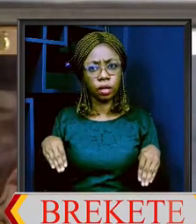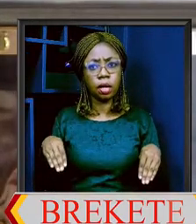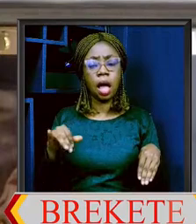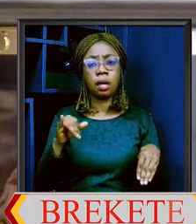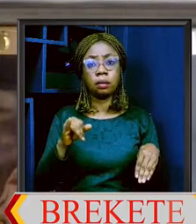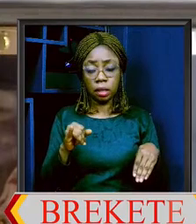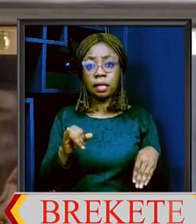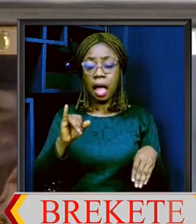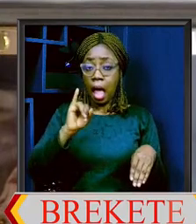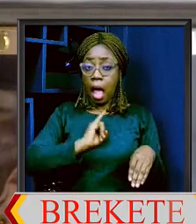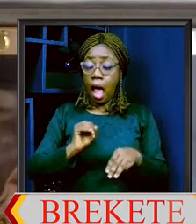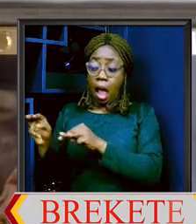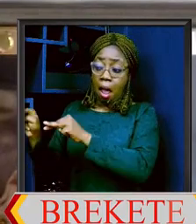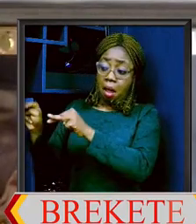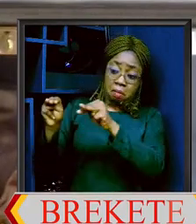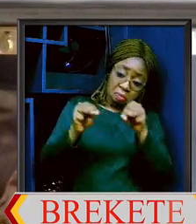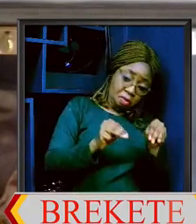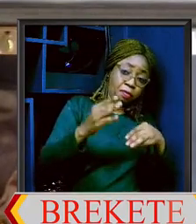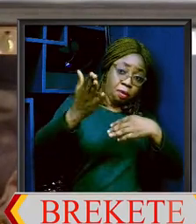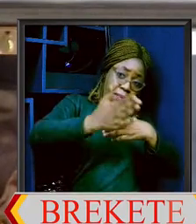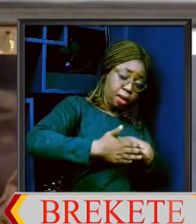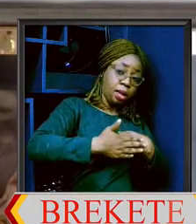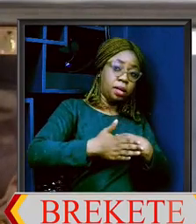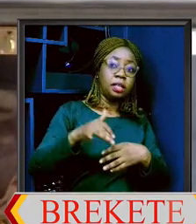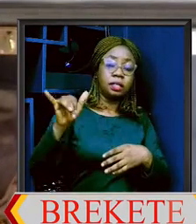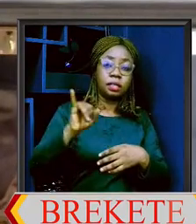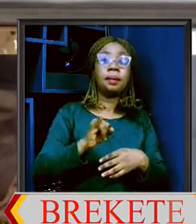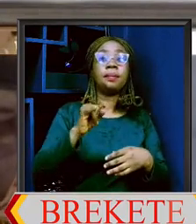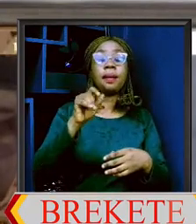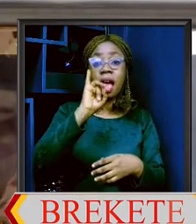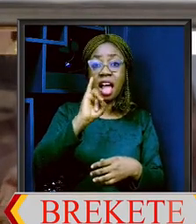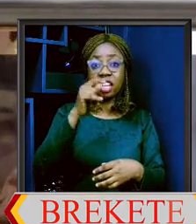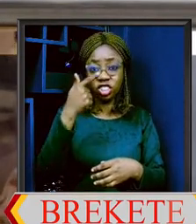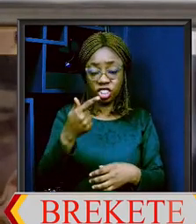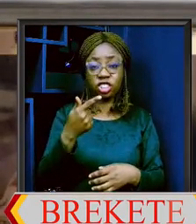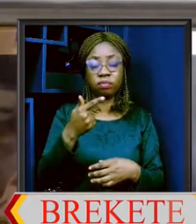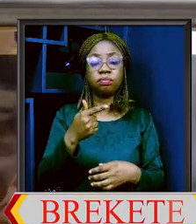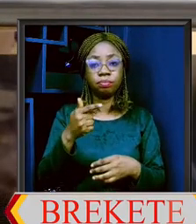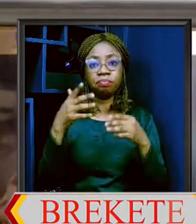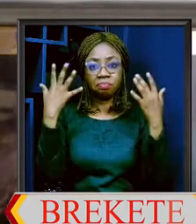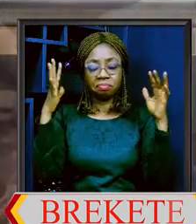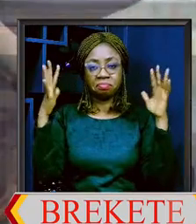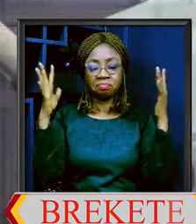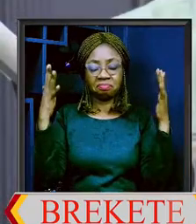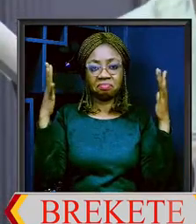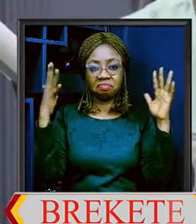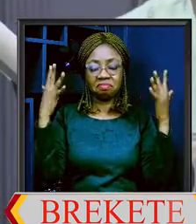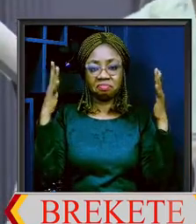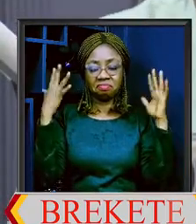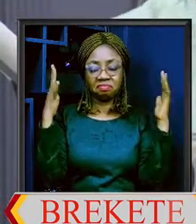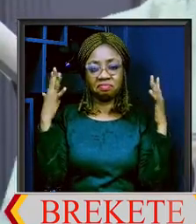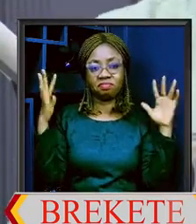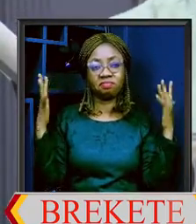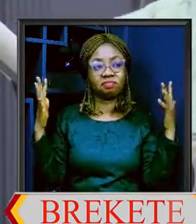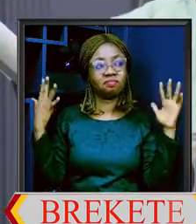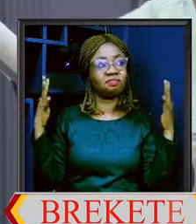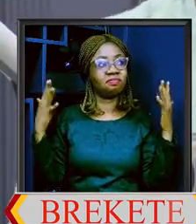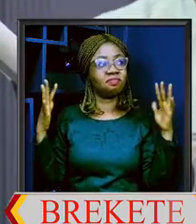ped back the officer the same igp let's appreciate igp muhamad